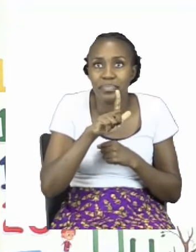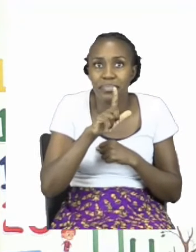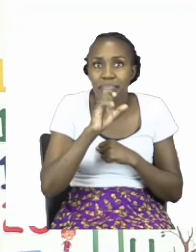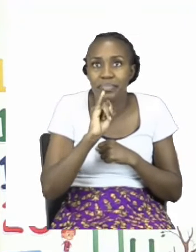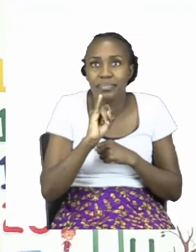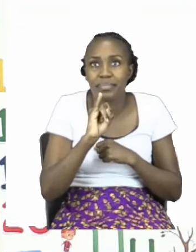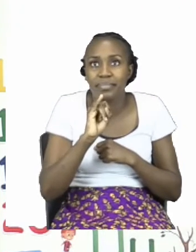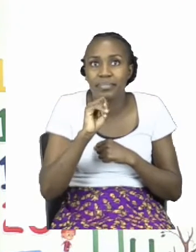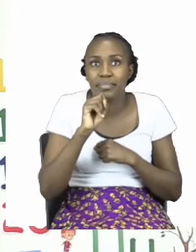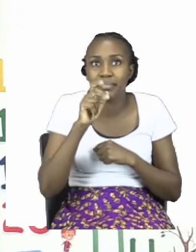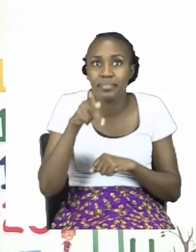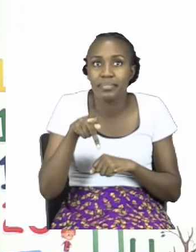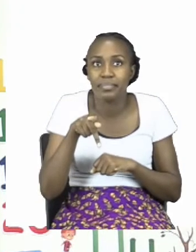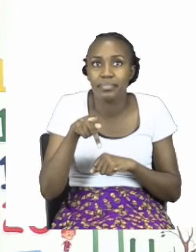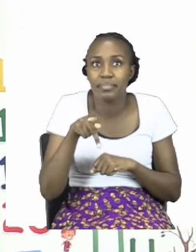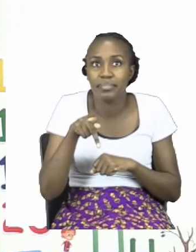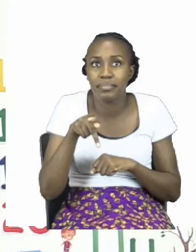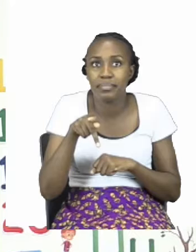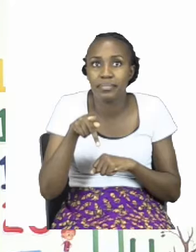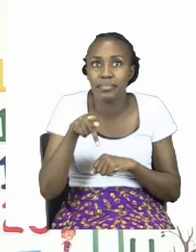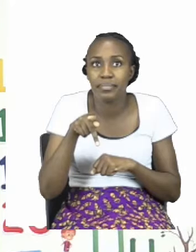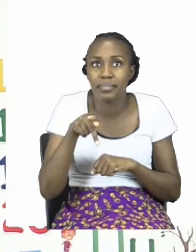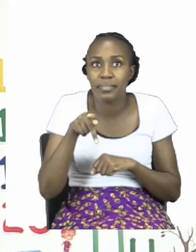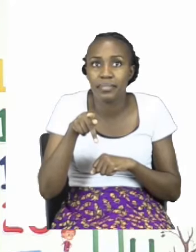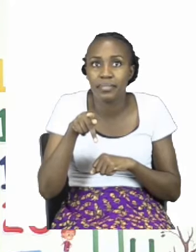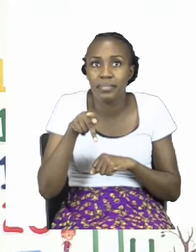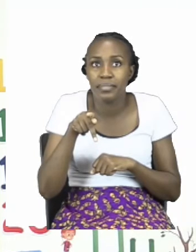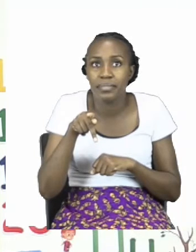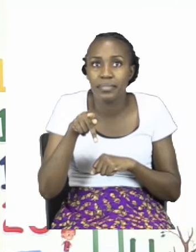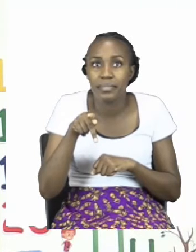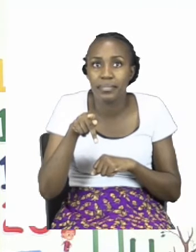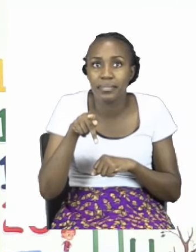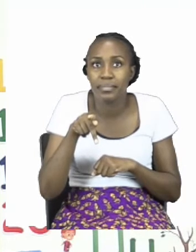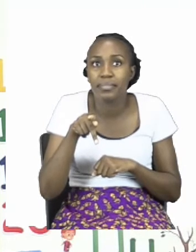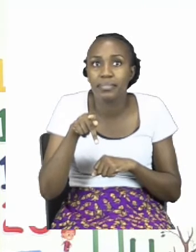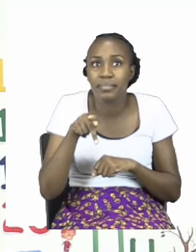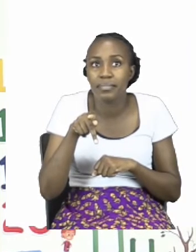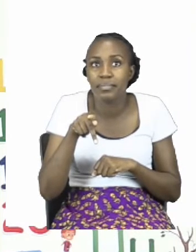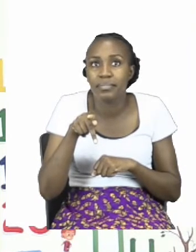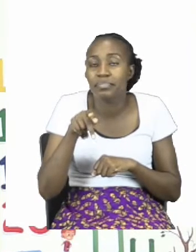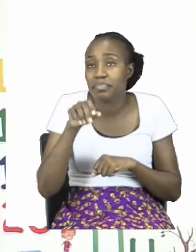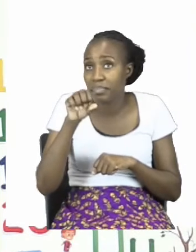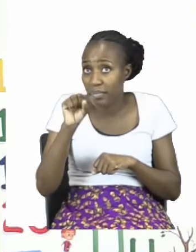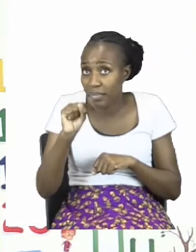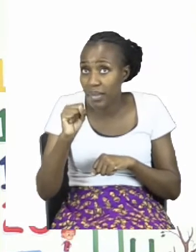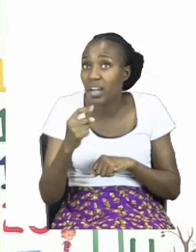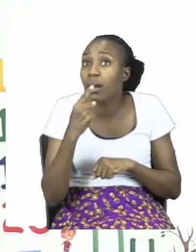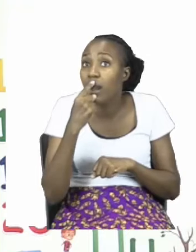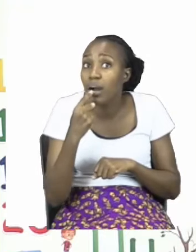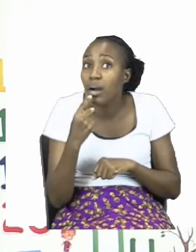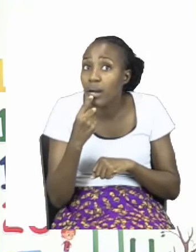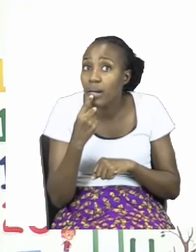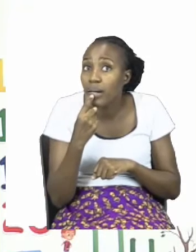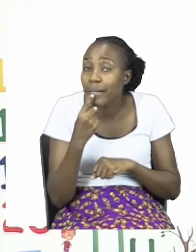E, and then P, but that's only for one. Eep, only